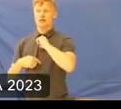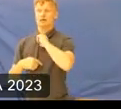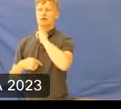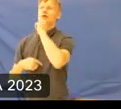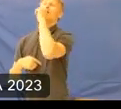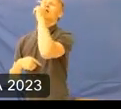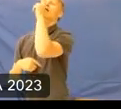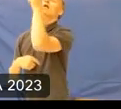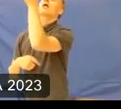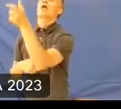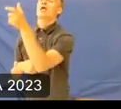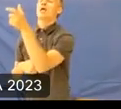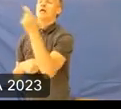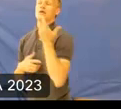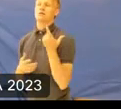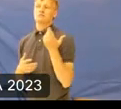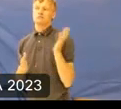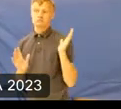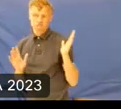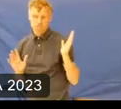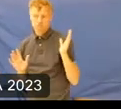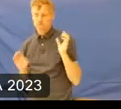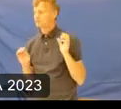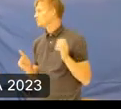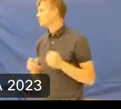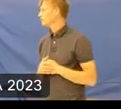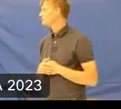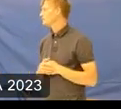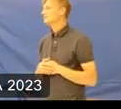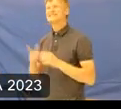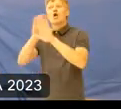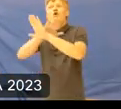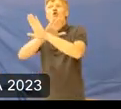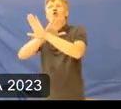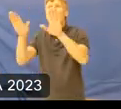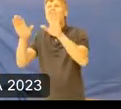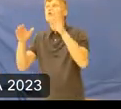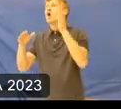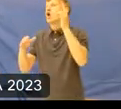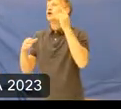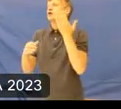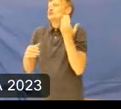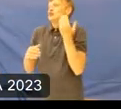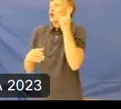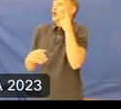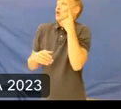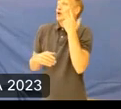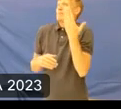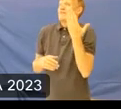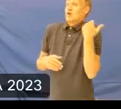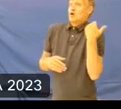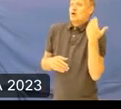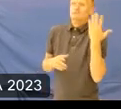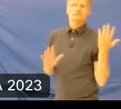being primed, is not been mentioned earlier, it's going to take you more like a second. To produce a short sentence is going to take